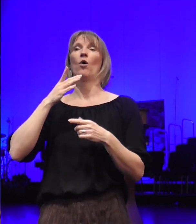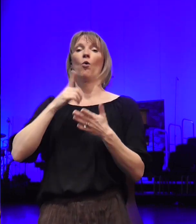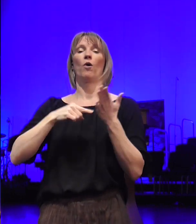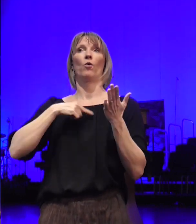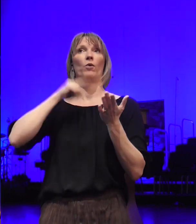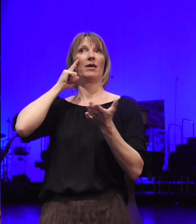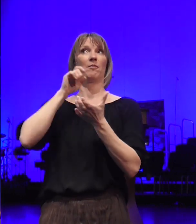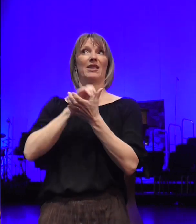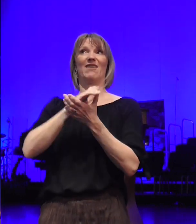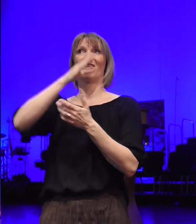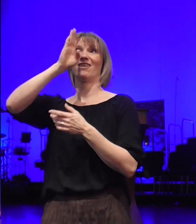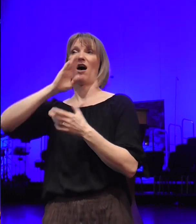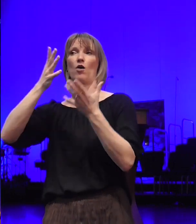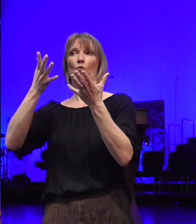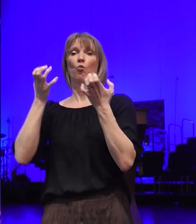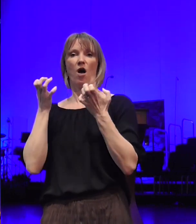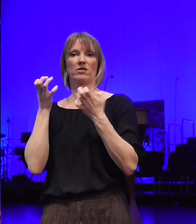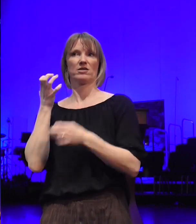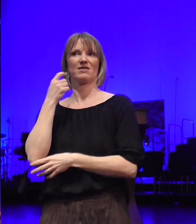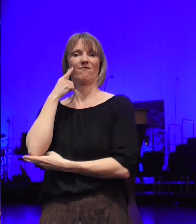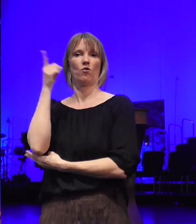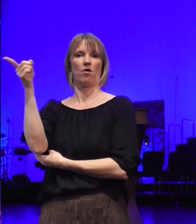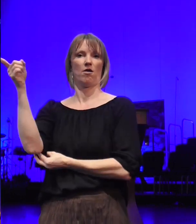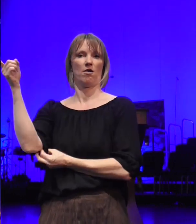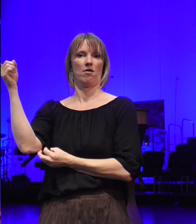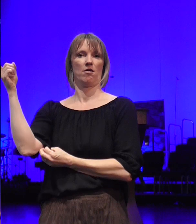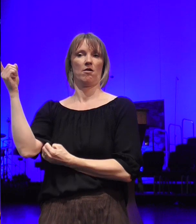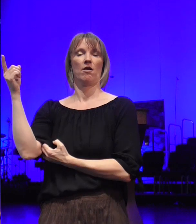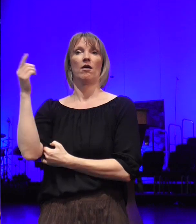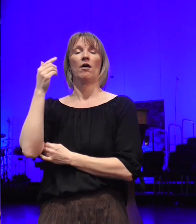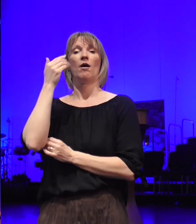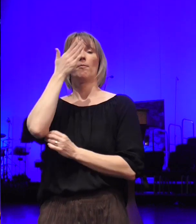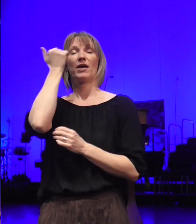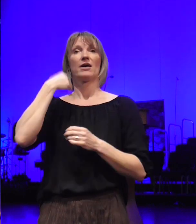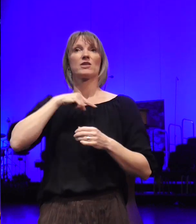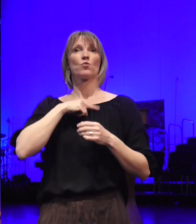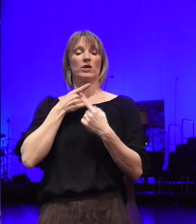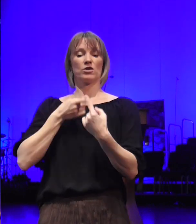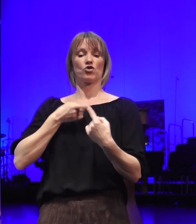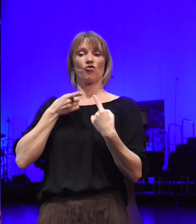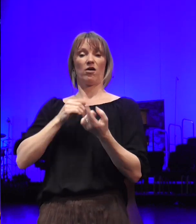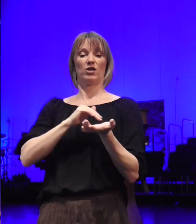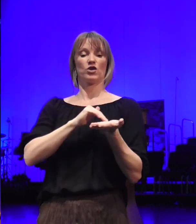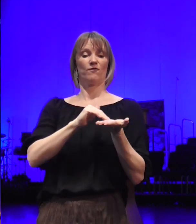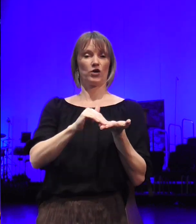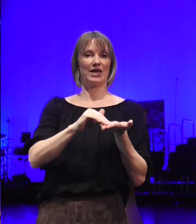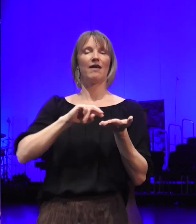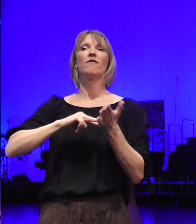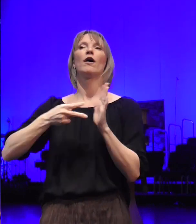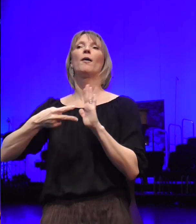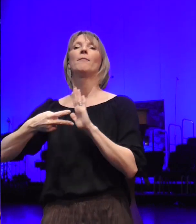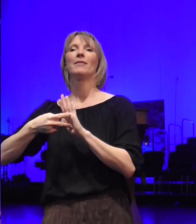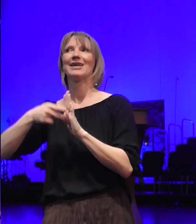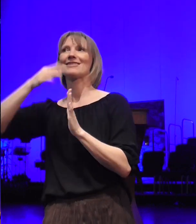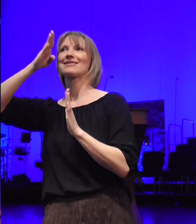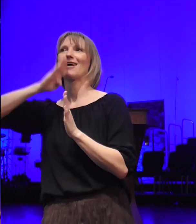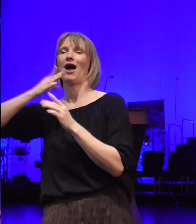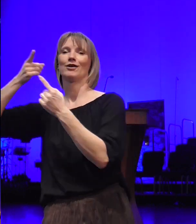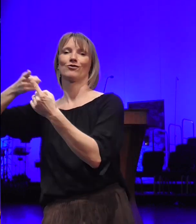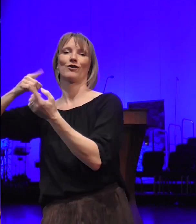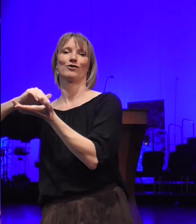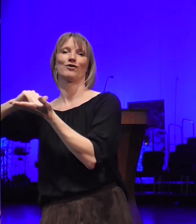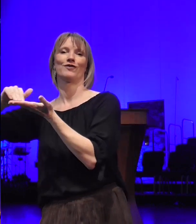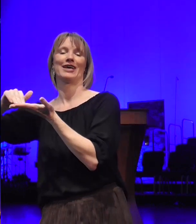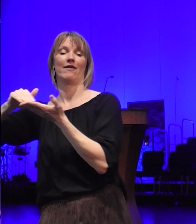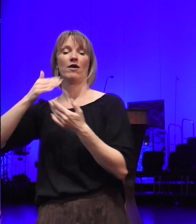of all, wants upon it. So because we struggle to forgive, we believe God has a struggle with forgiveness.